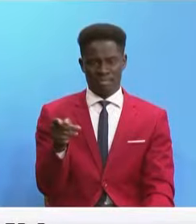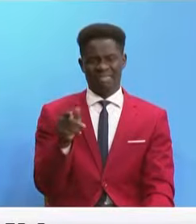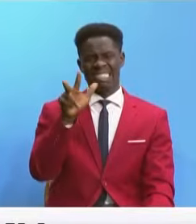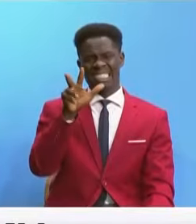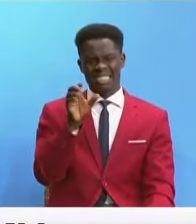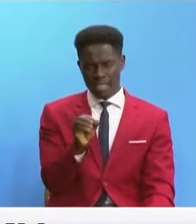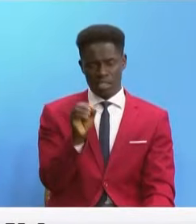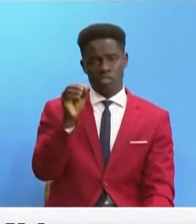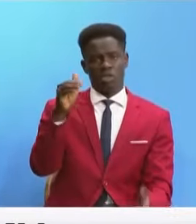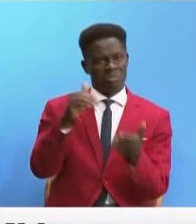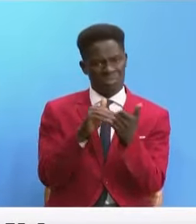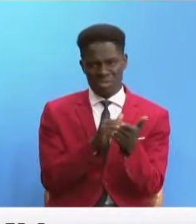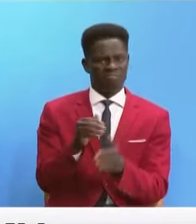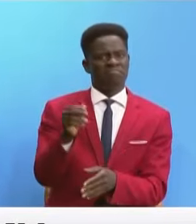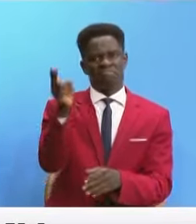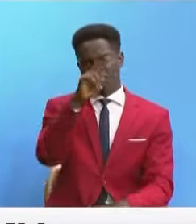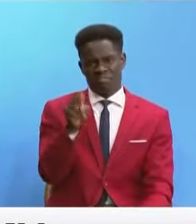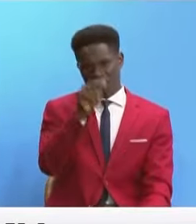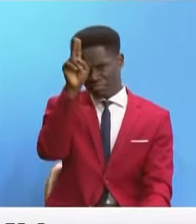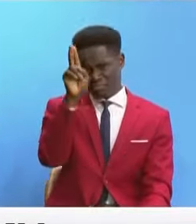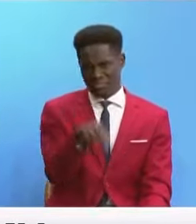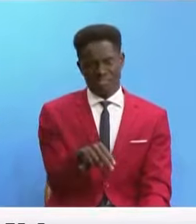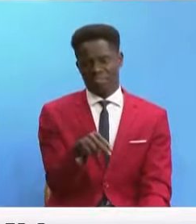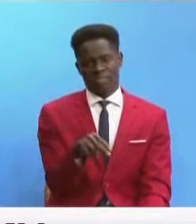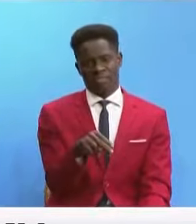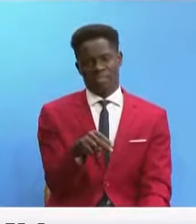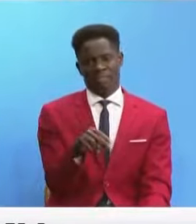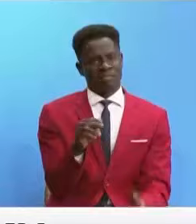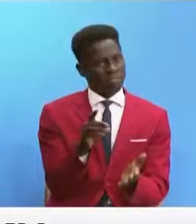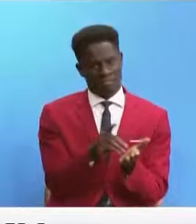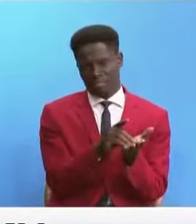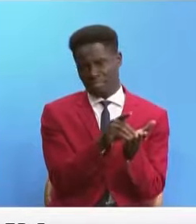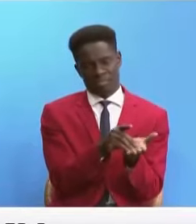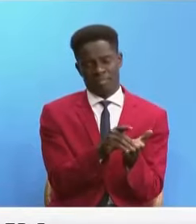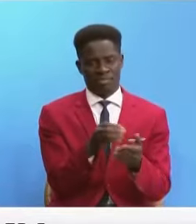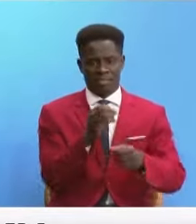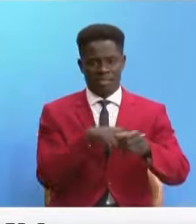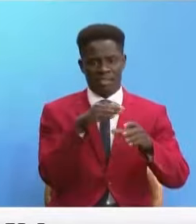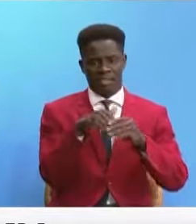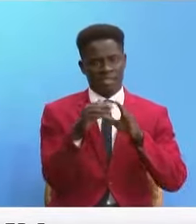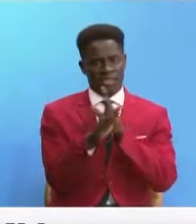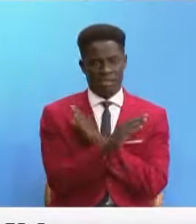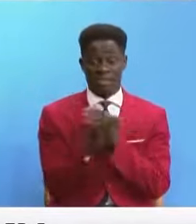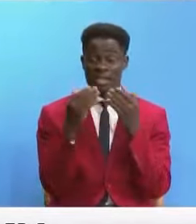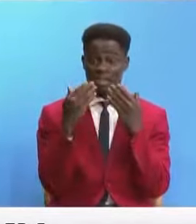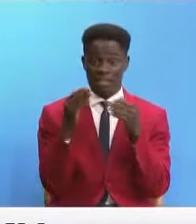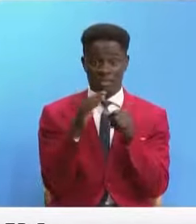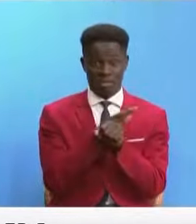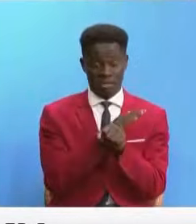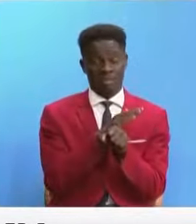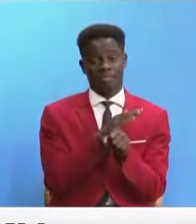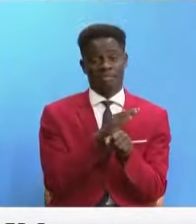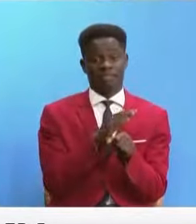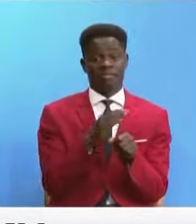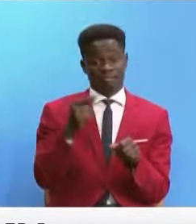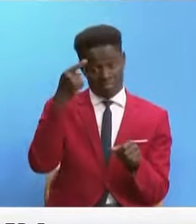million to Finsbury Reinsurance Limited. We are grateful to your government for creating a